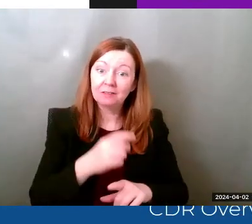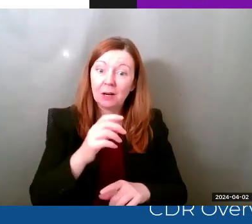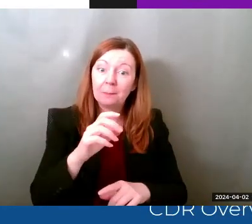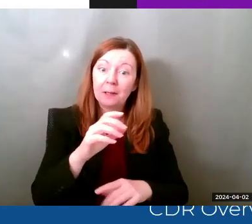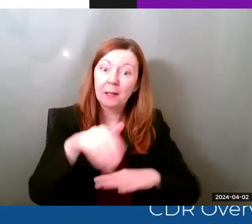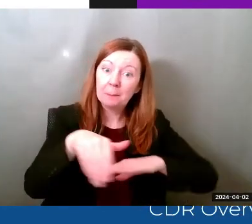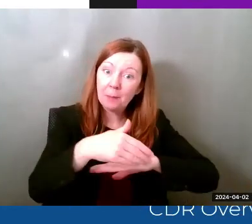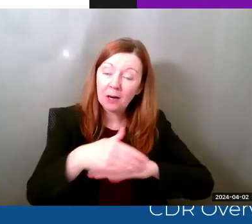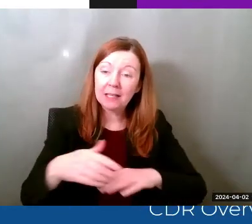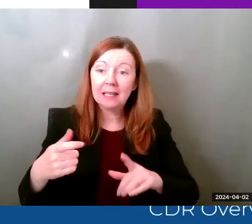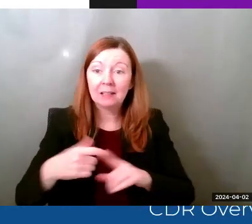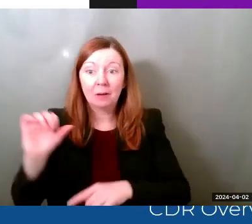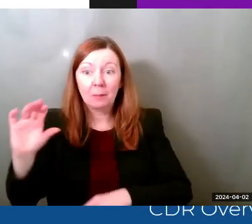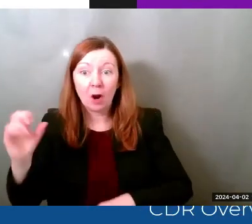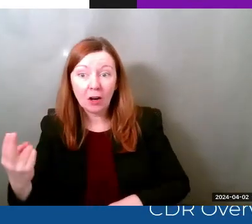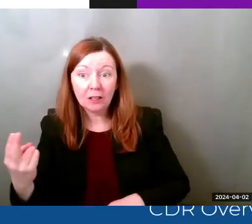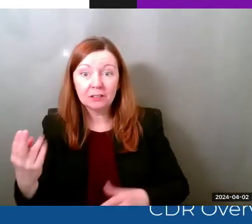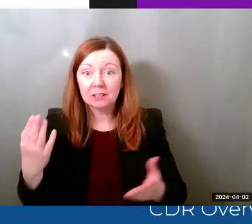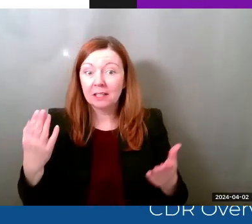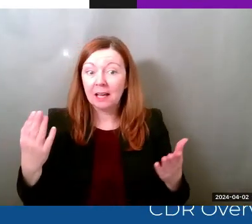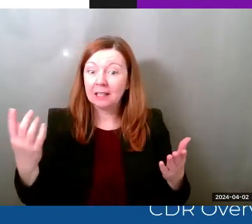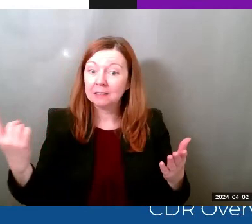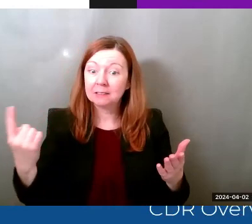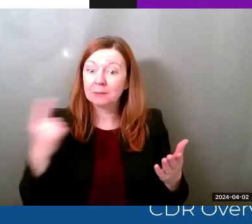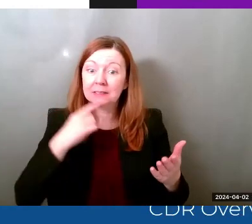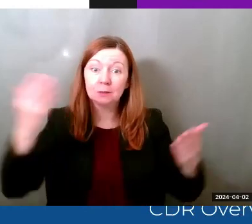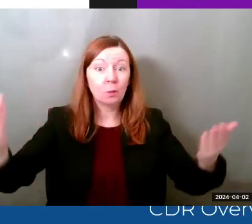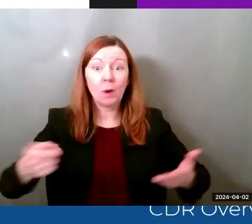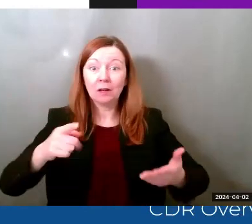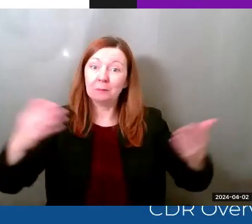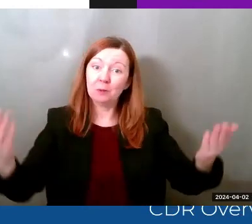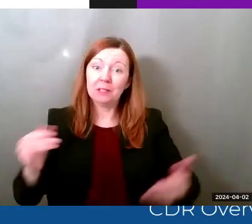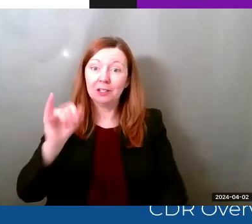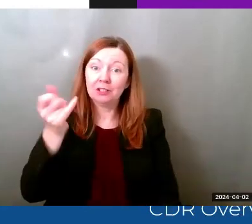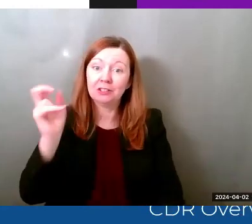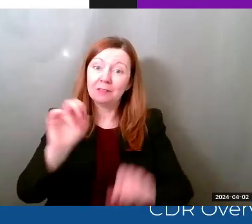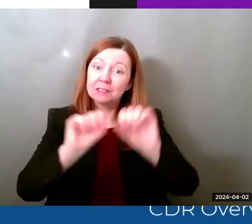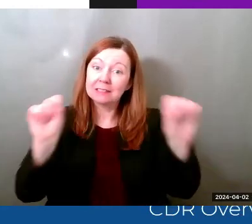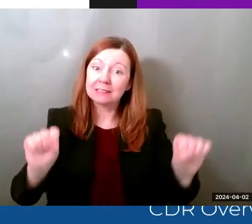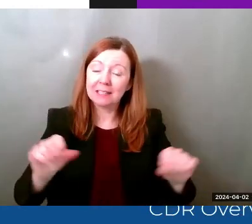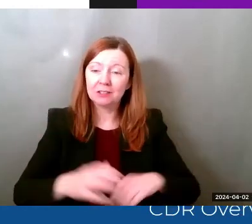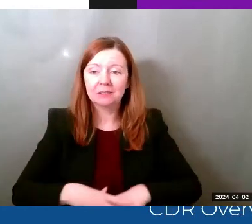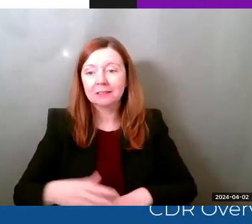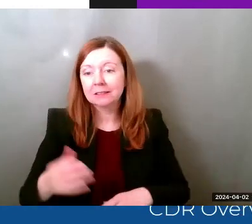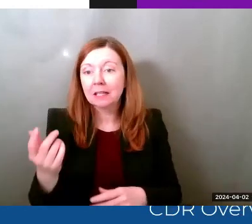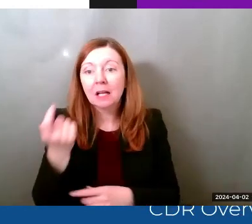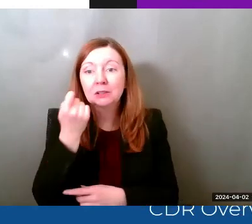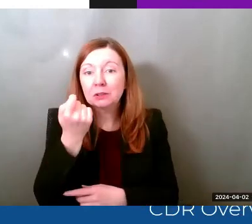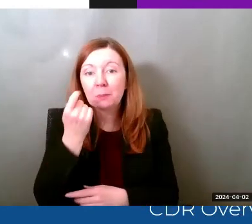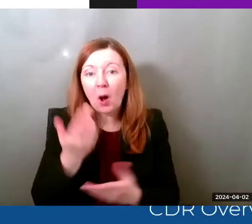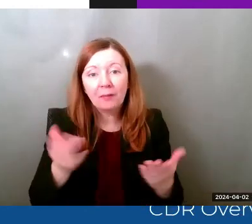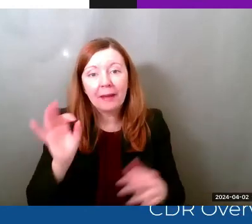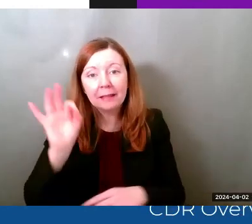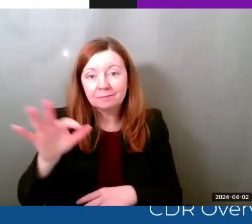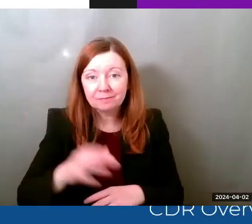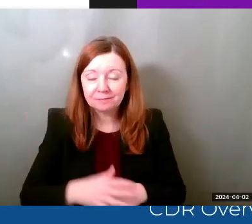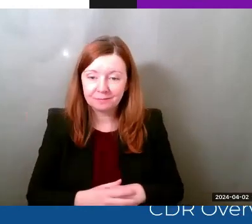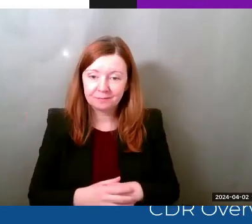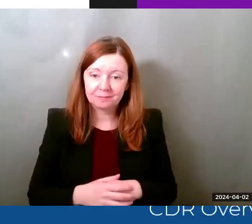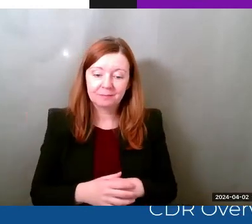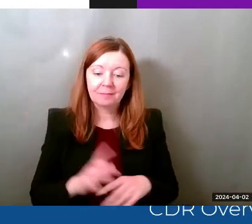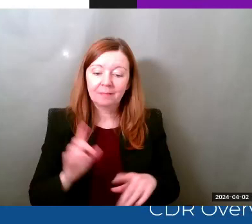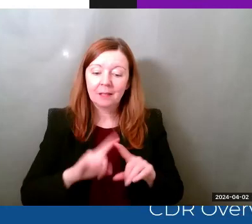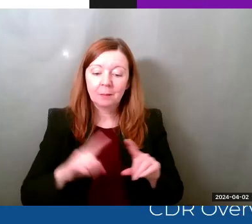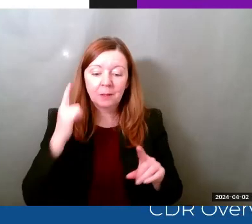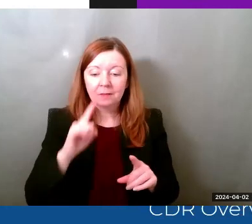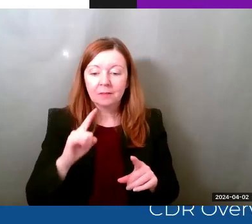and maybe one on Jefferson Station that says, "Welcome, you are here, Jefferson Station." Just a little small, minute thing. But as